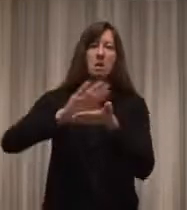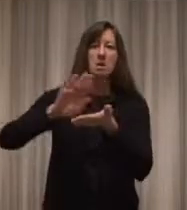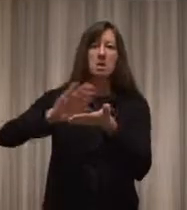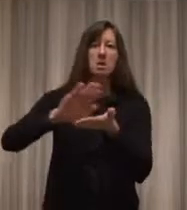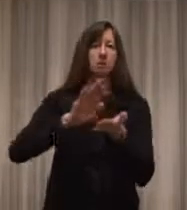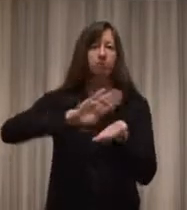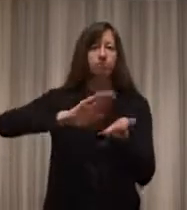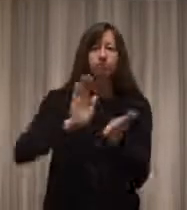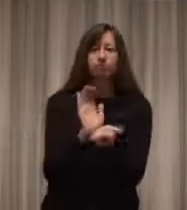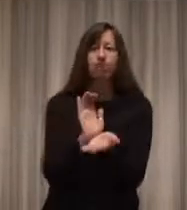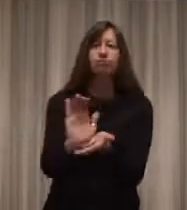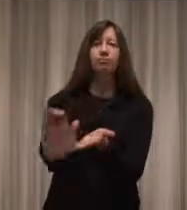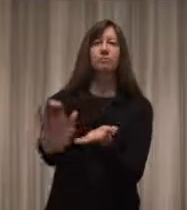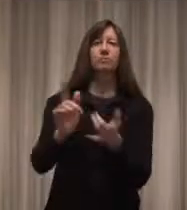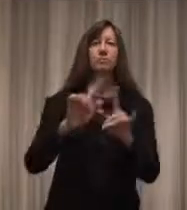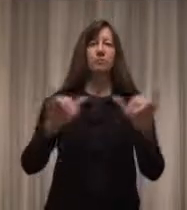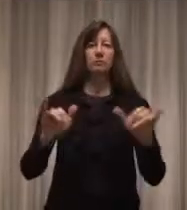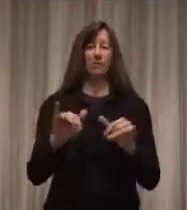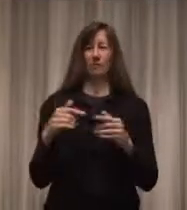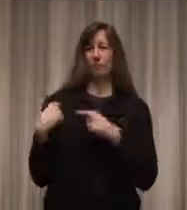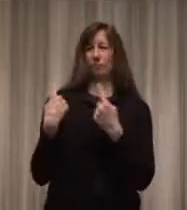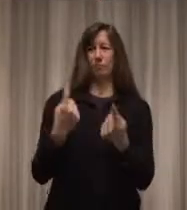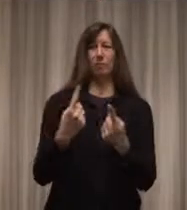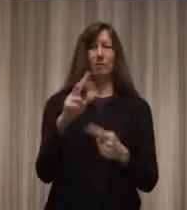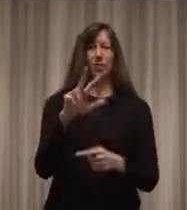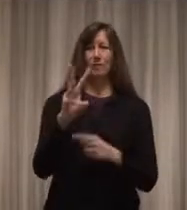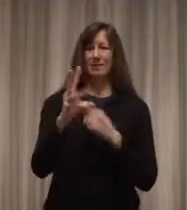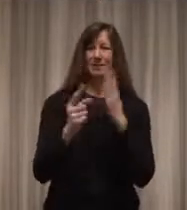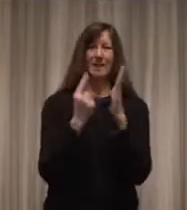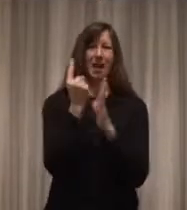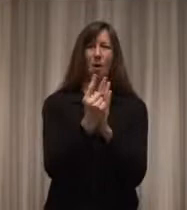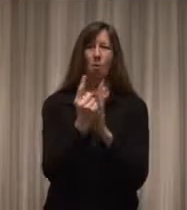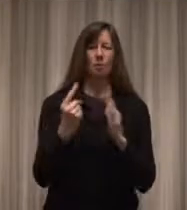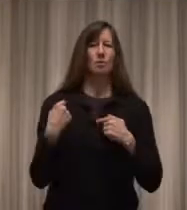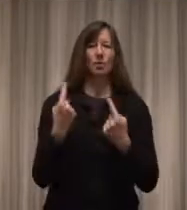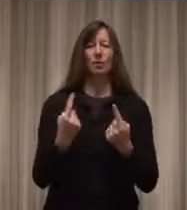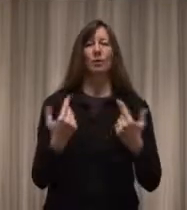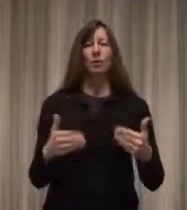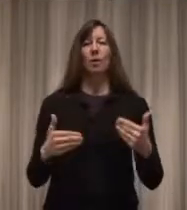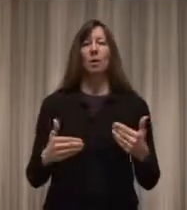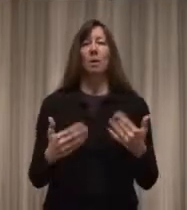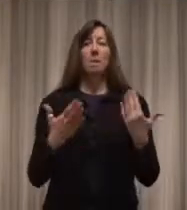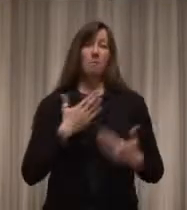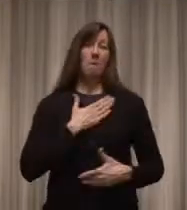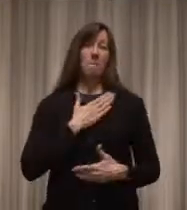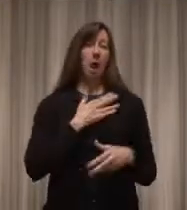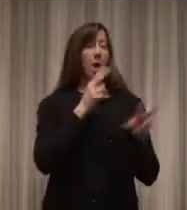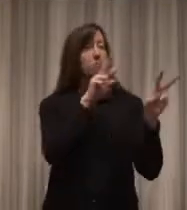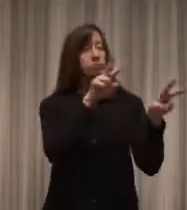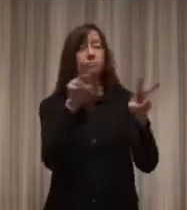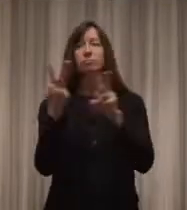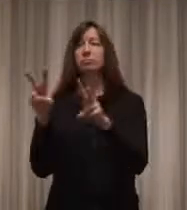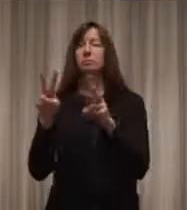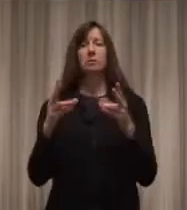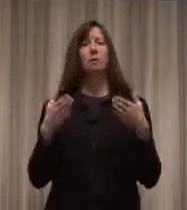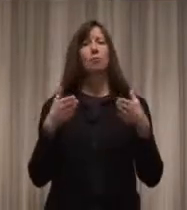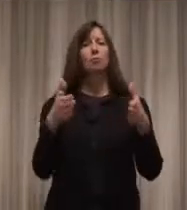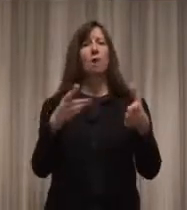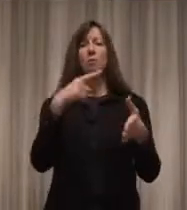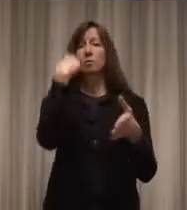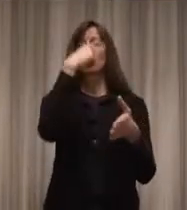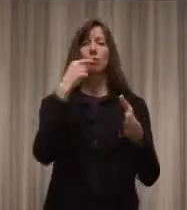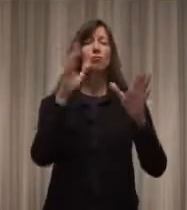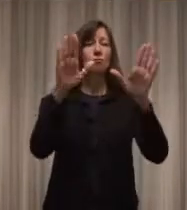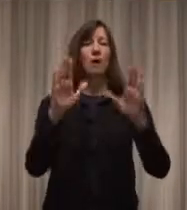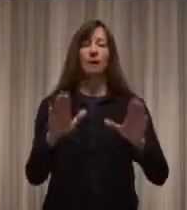and at least my commute this morning, the roads look in really good shape throughout the county. So I really want to thank our road crews